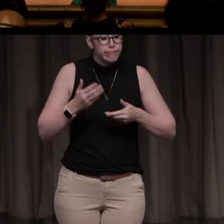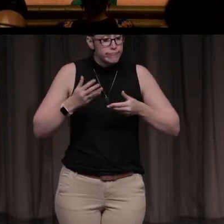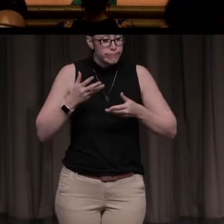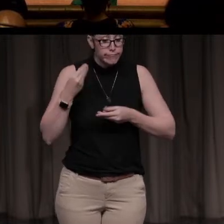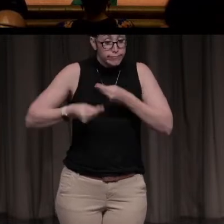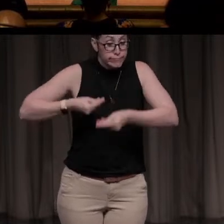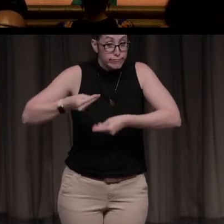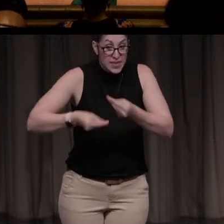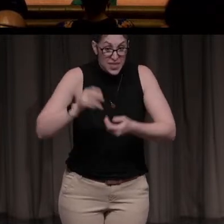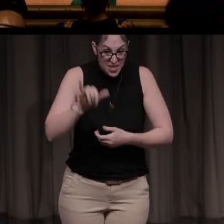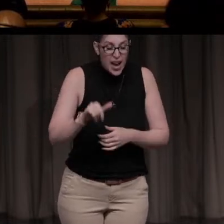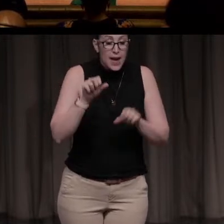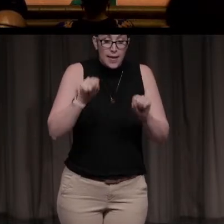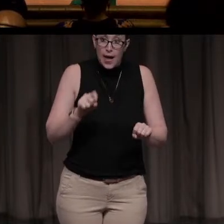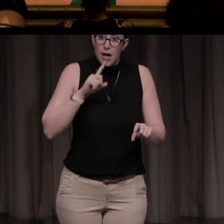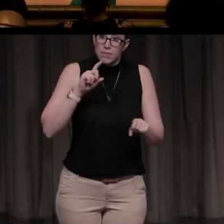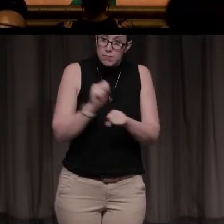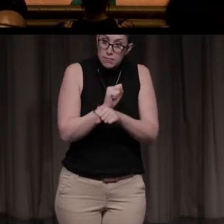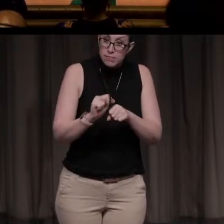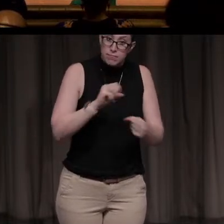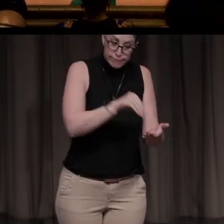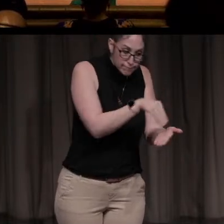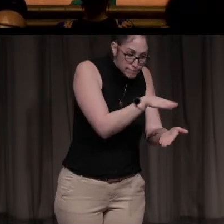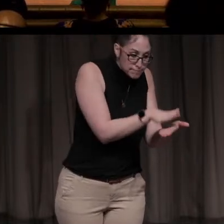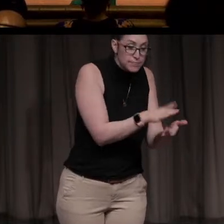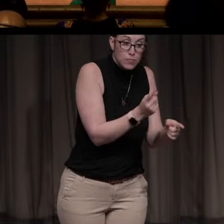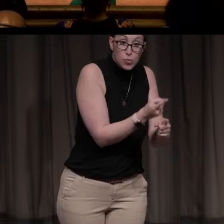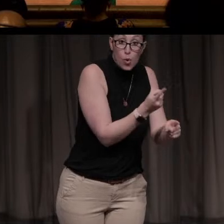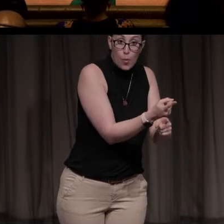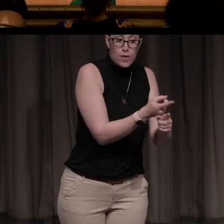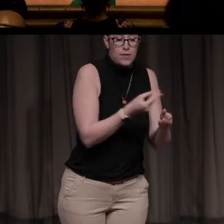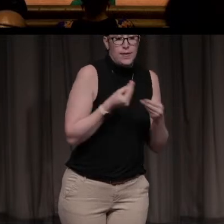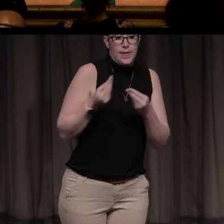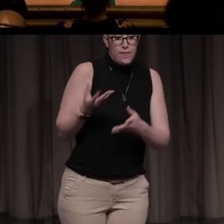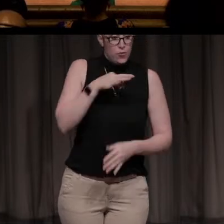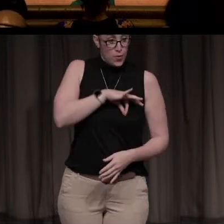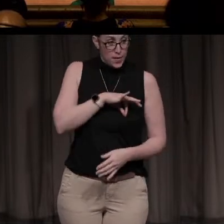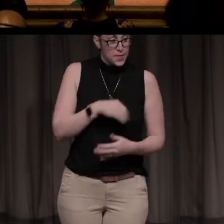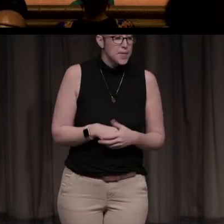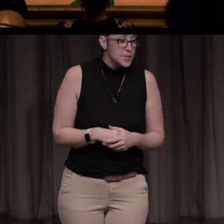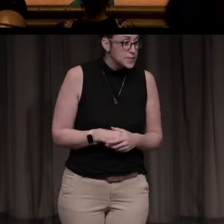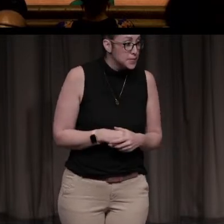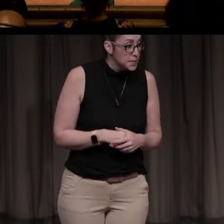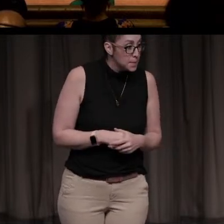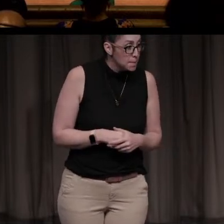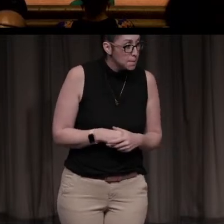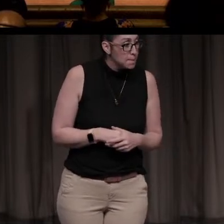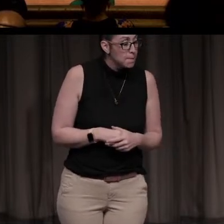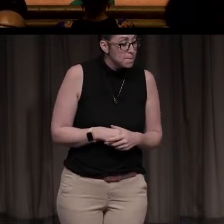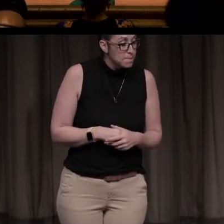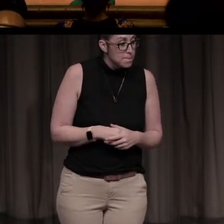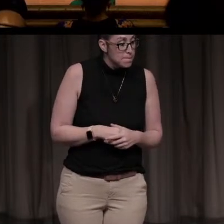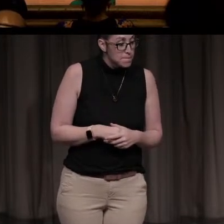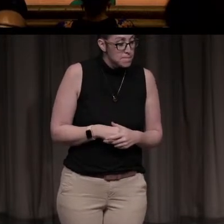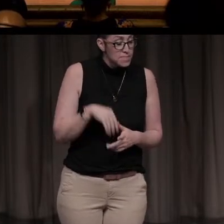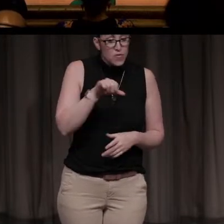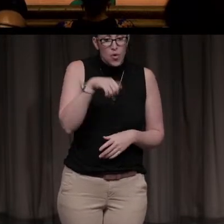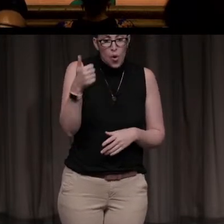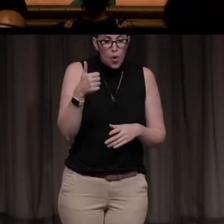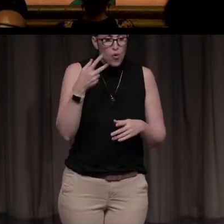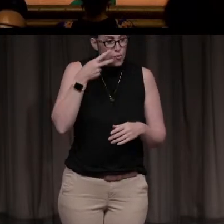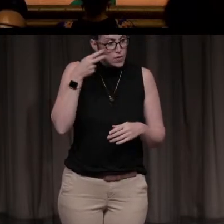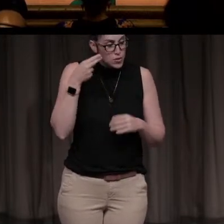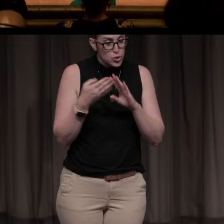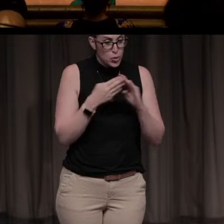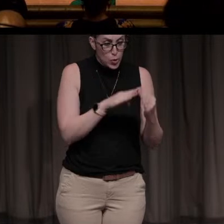archives, but also within our hearts as well, because so much of the knowledge systems that my community and other Indigenous communities are passing on